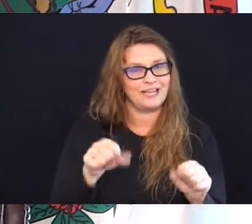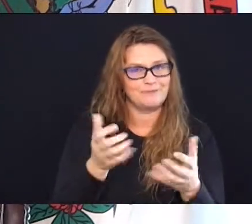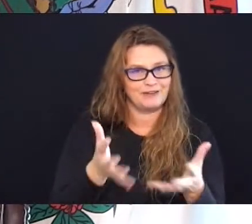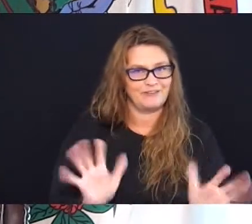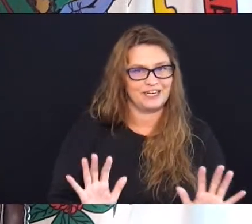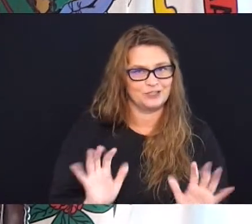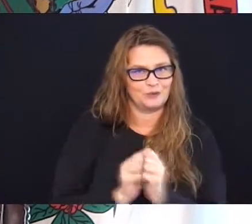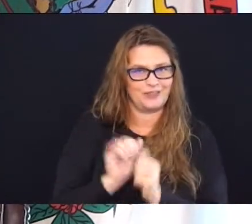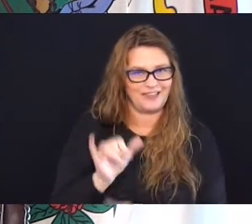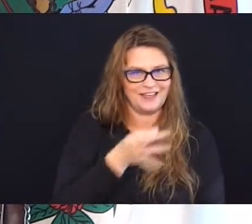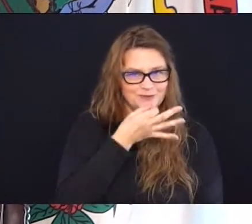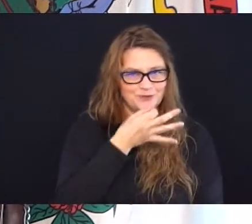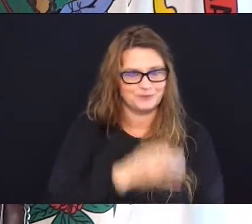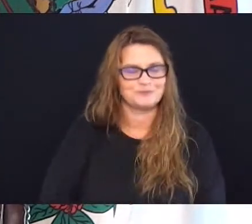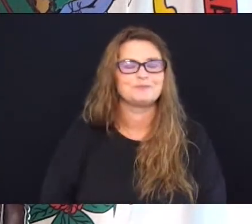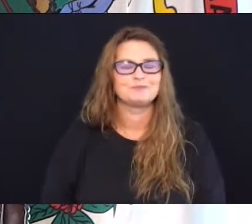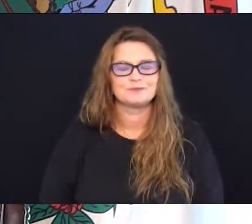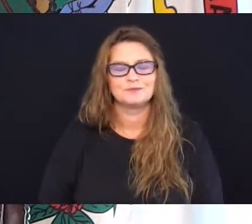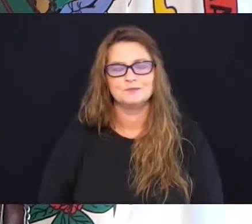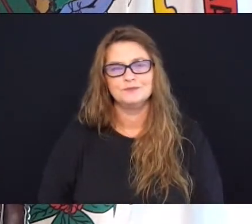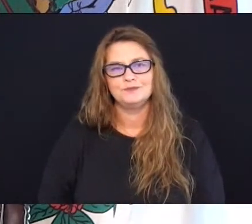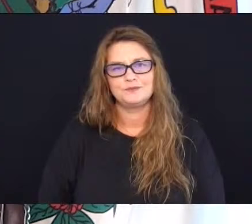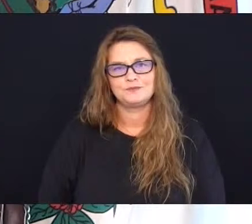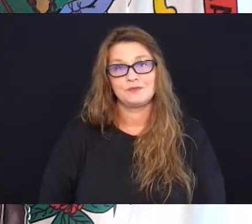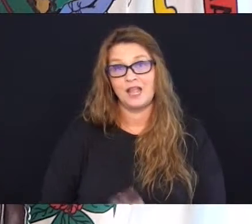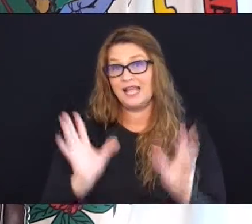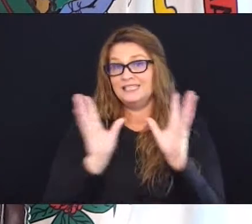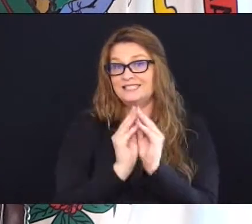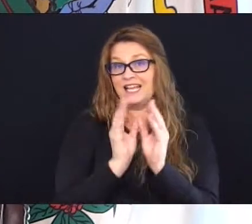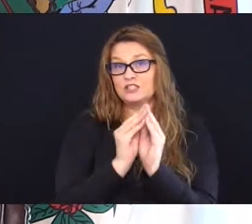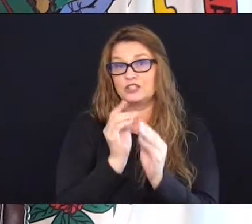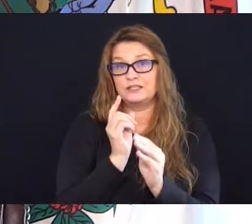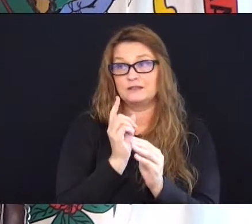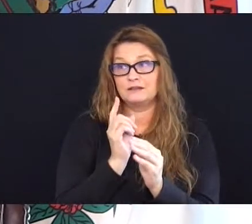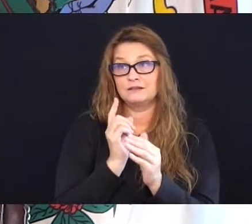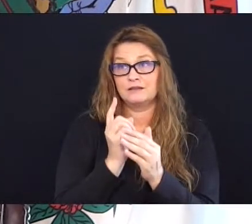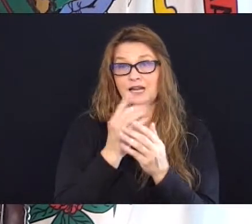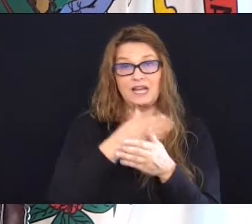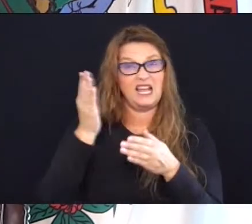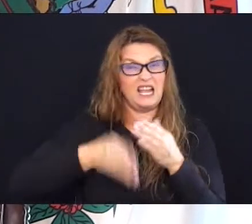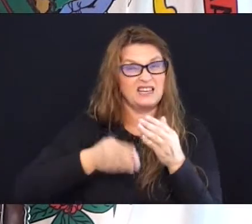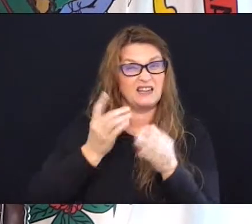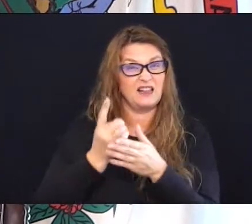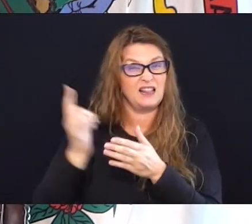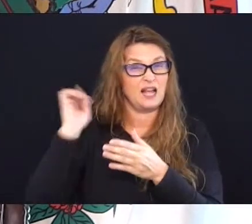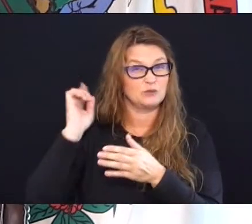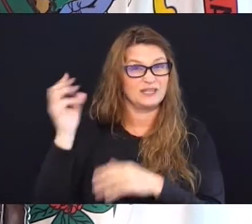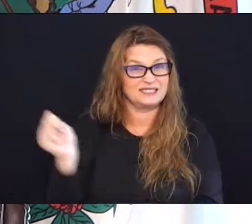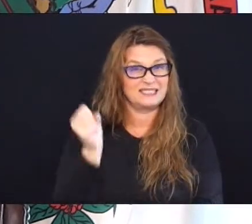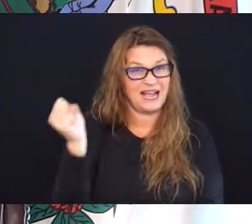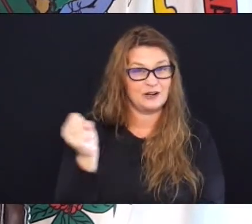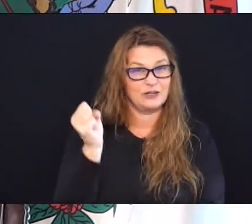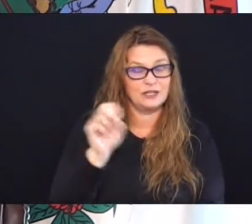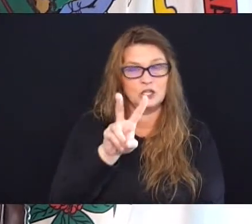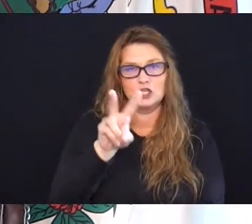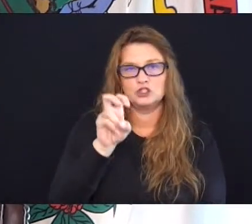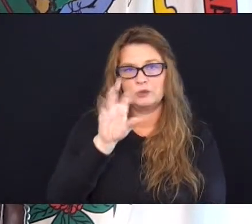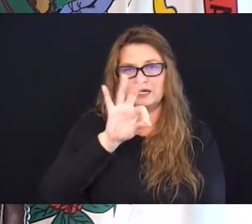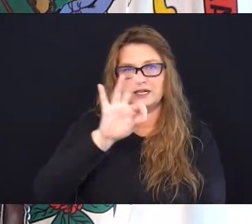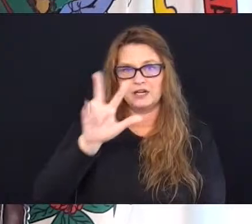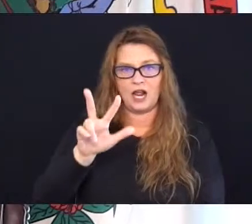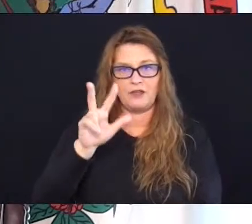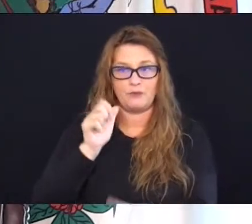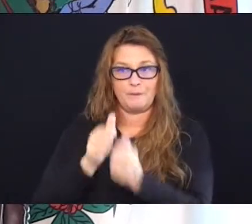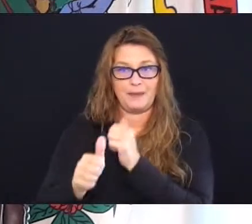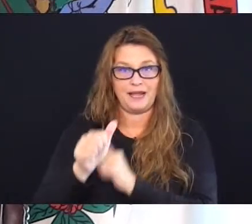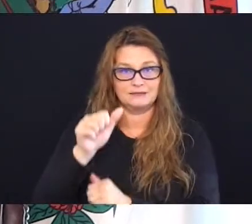done. Again, our session ended on Saturday night. There were 293 bills passed.